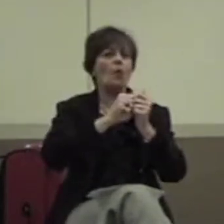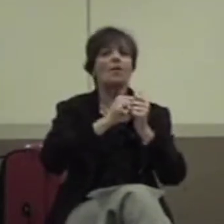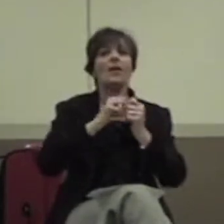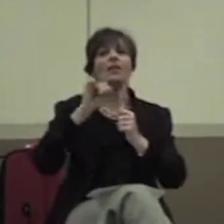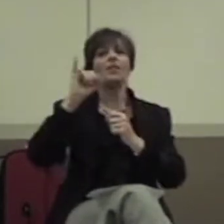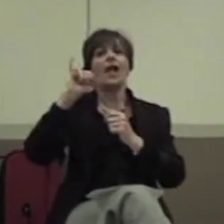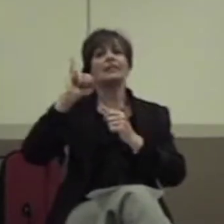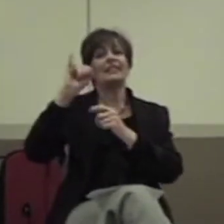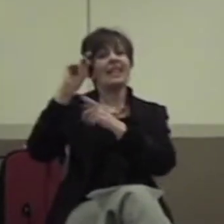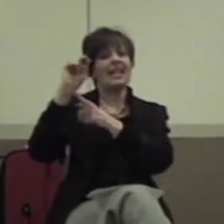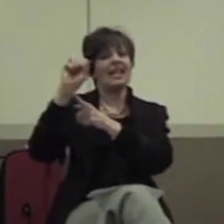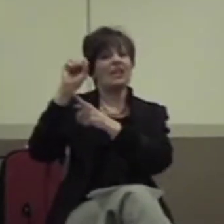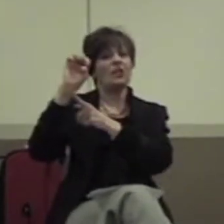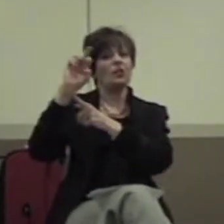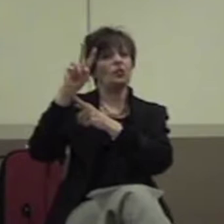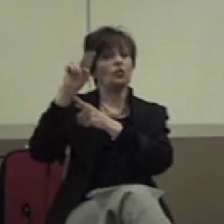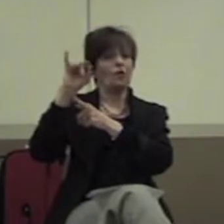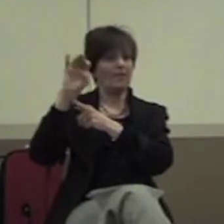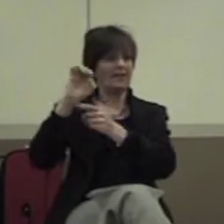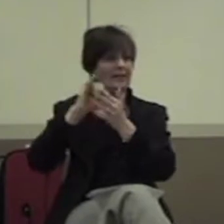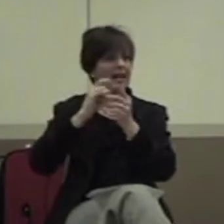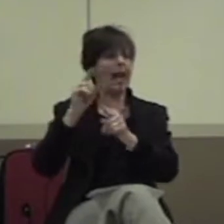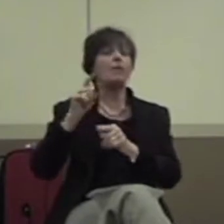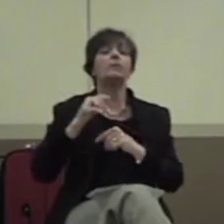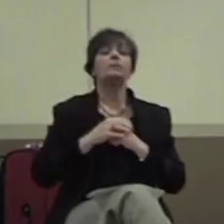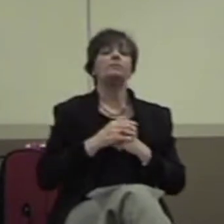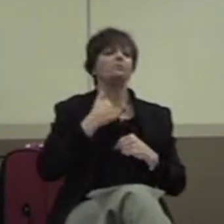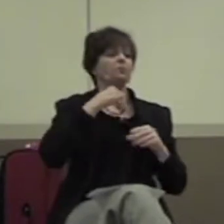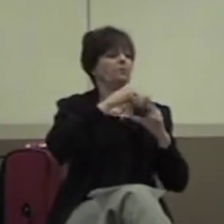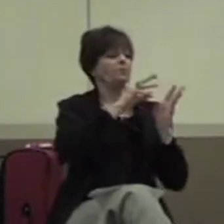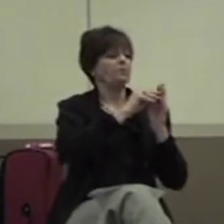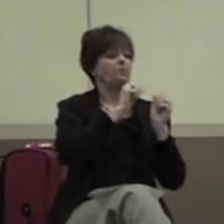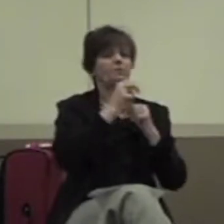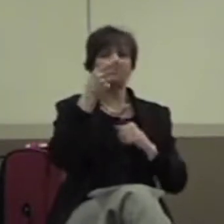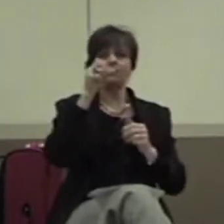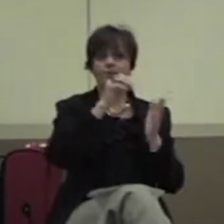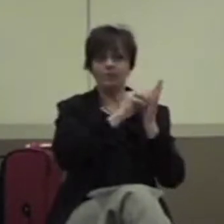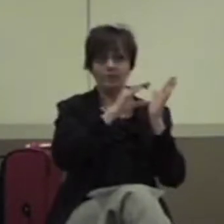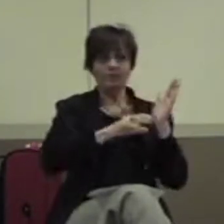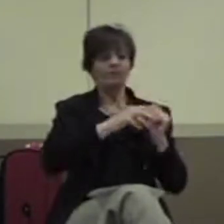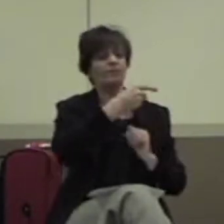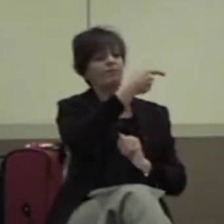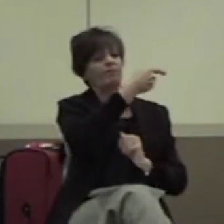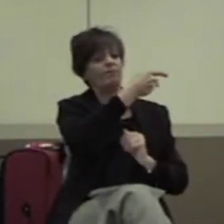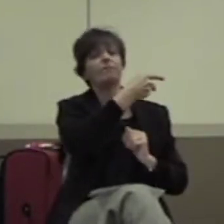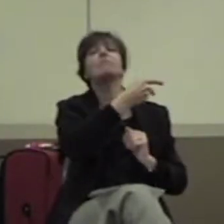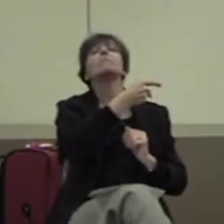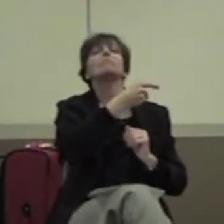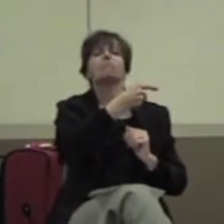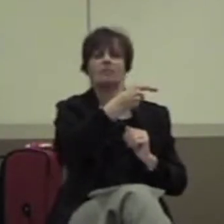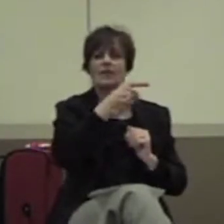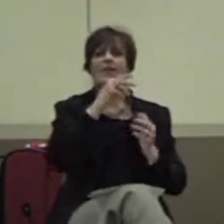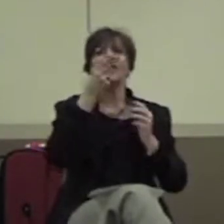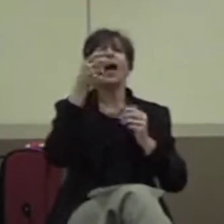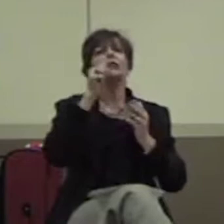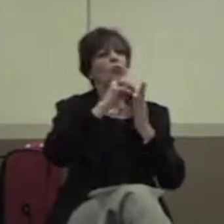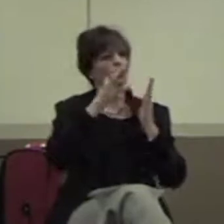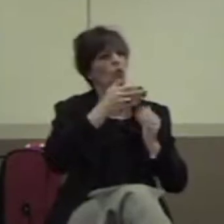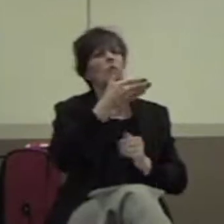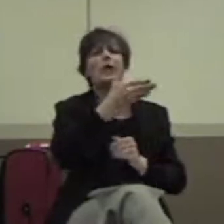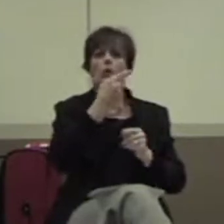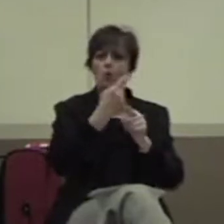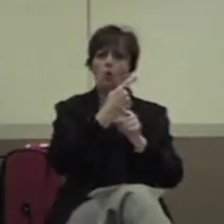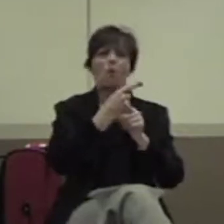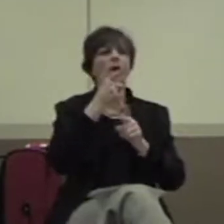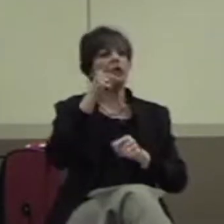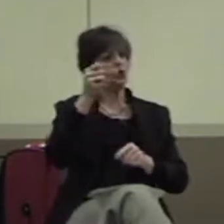the in-service that happened to me. I was in a meeting with a high school student. High school student was there. It was very appropriate